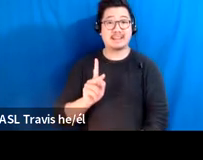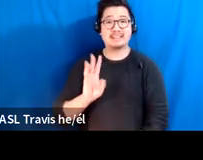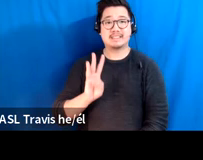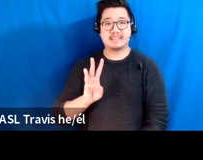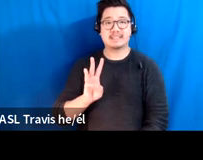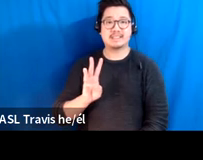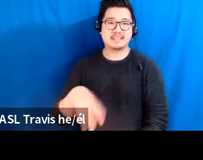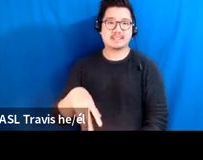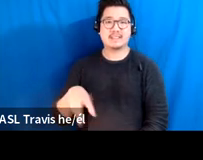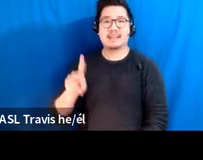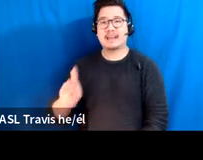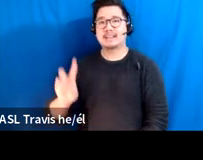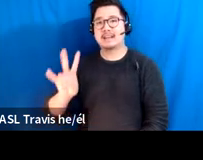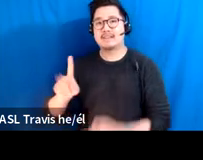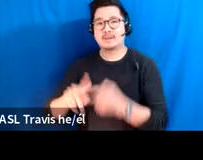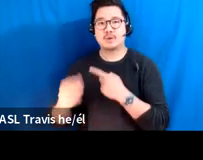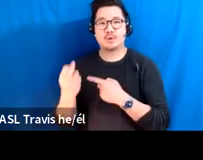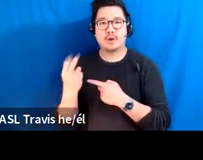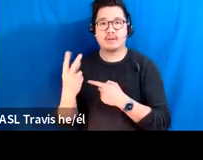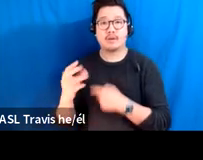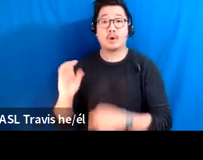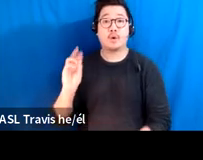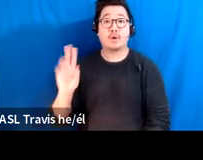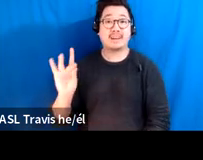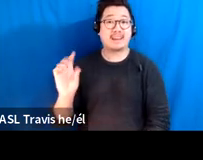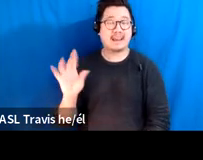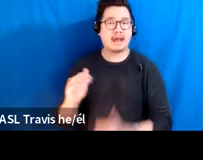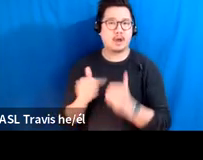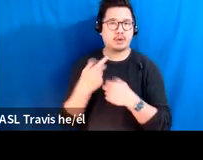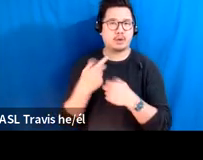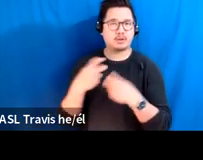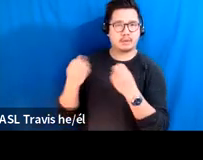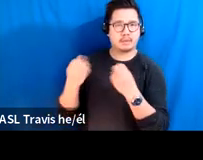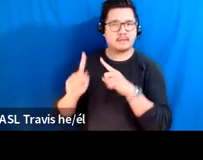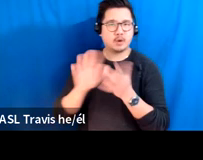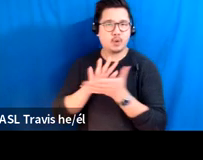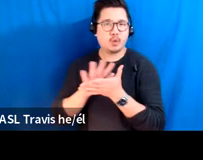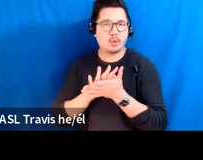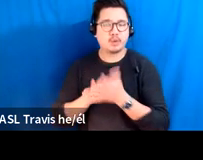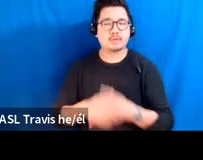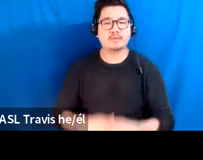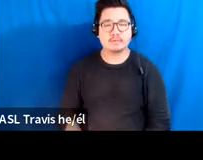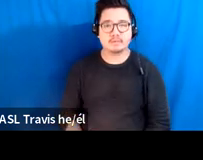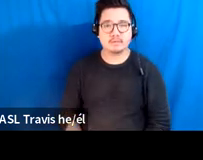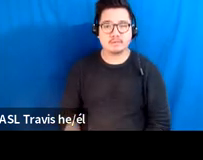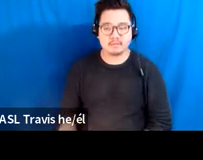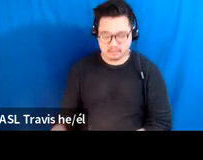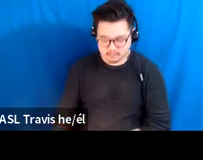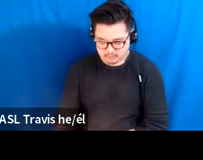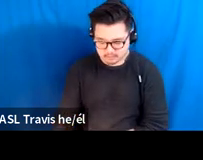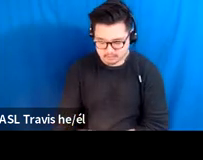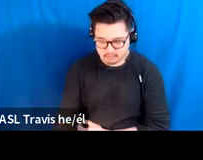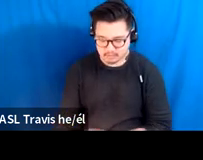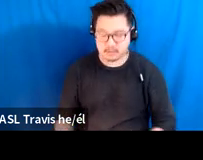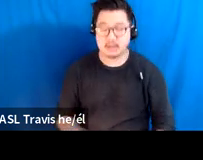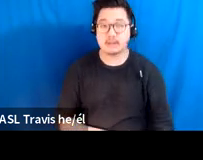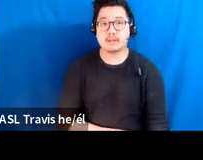configuration or either to the k-8 uh 9-12 grade configuration and part of what we're hoping